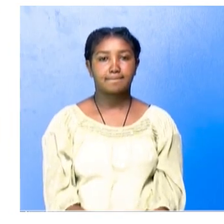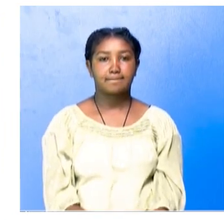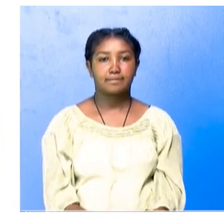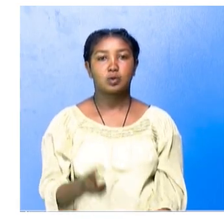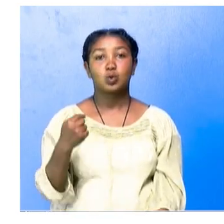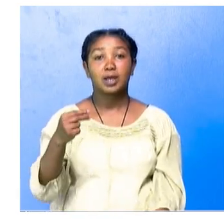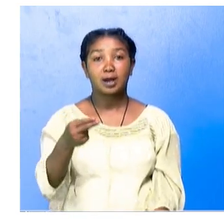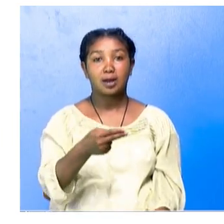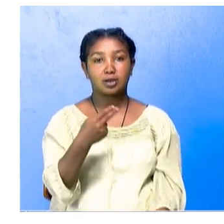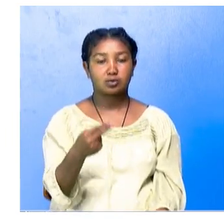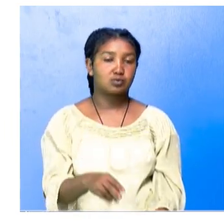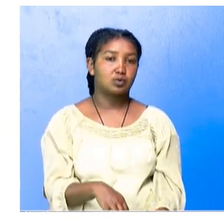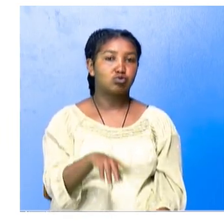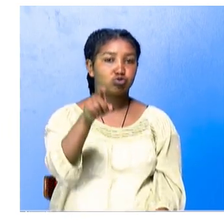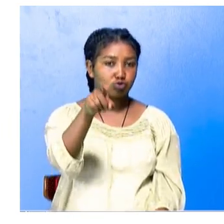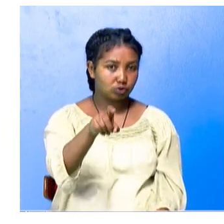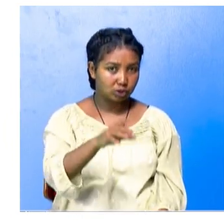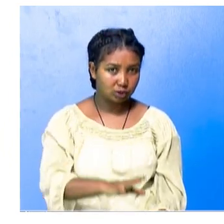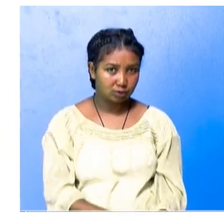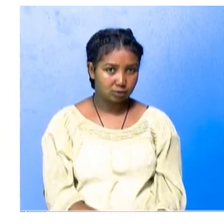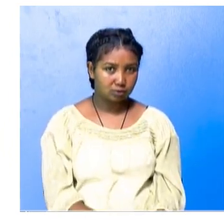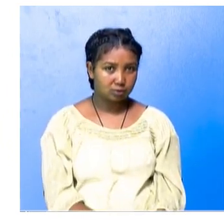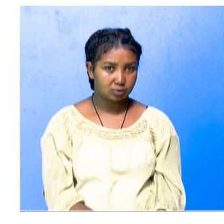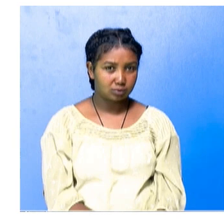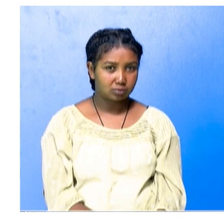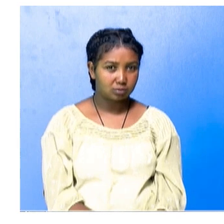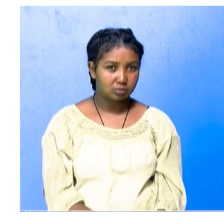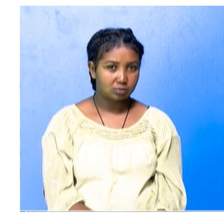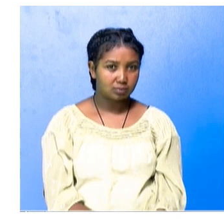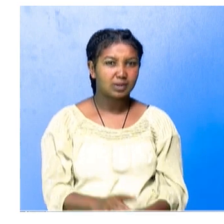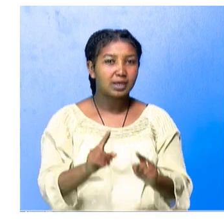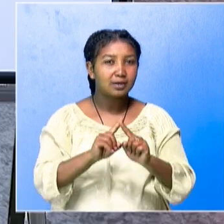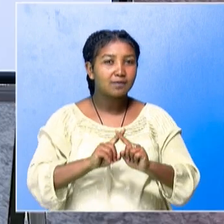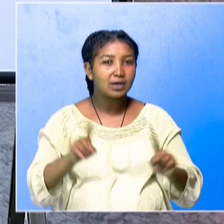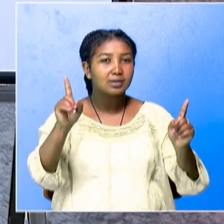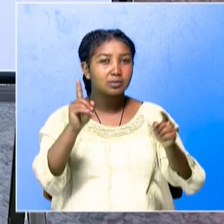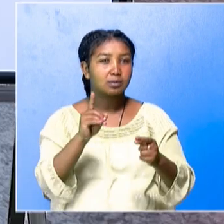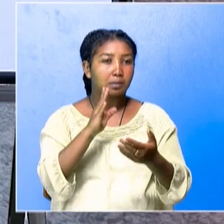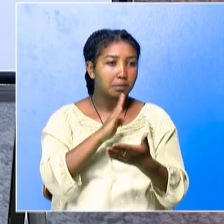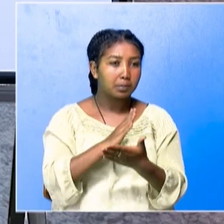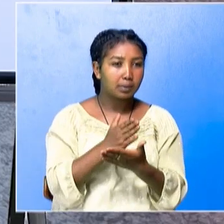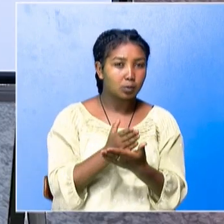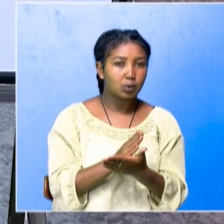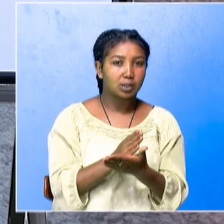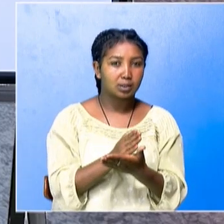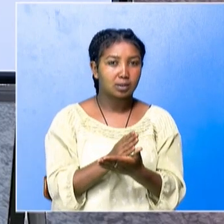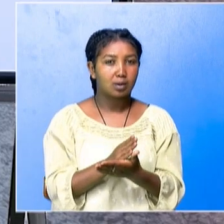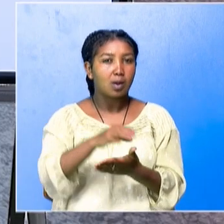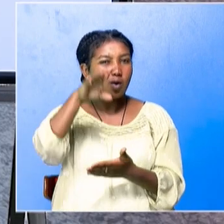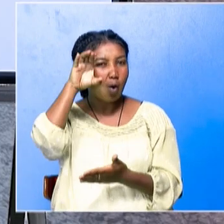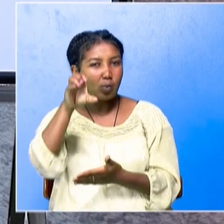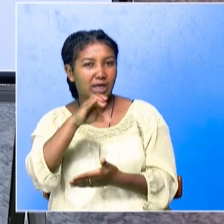We can use should. Students, what is the difference between